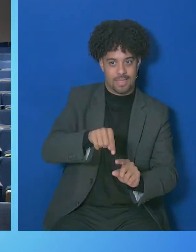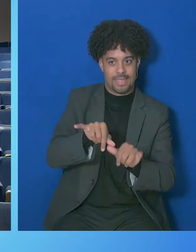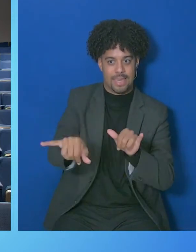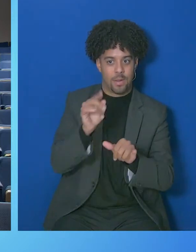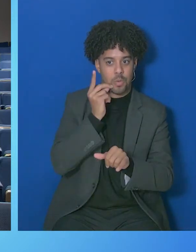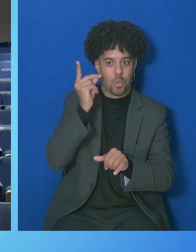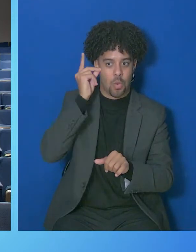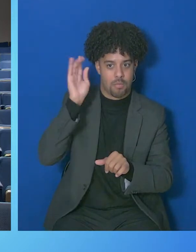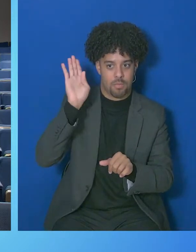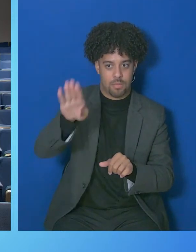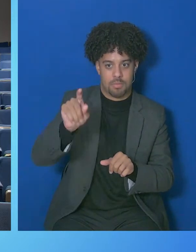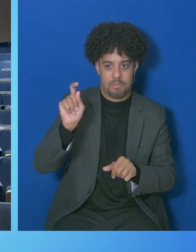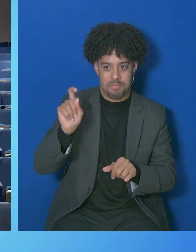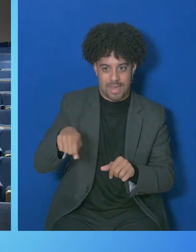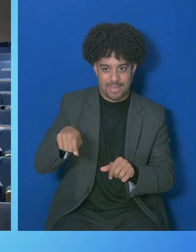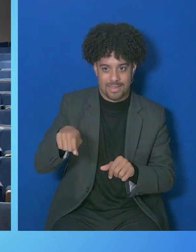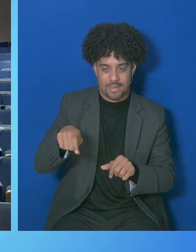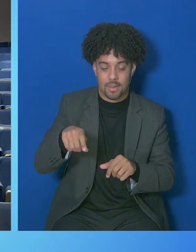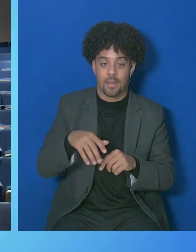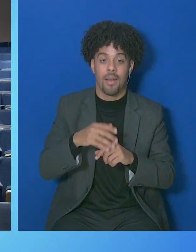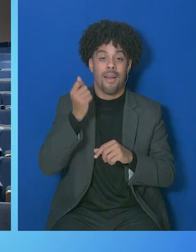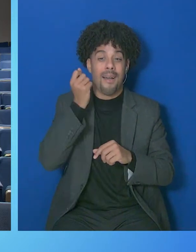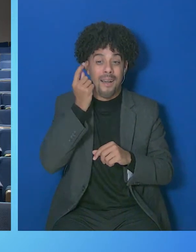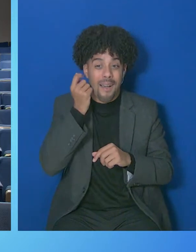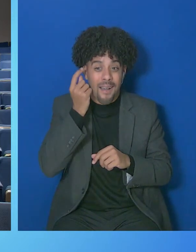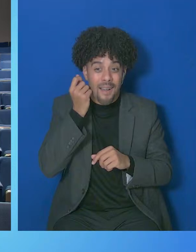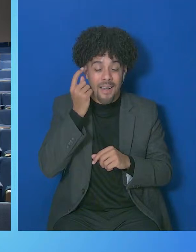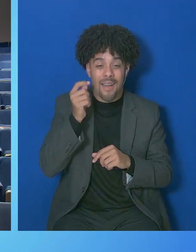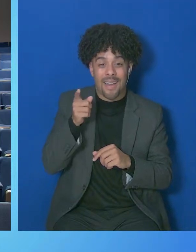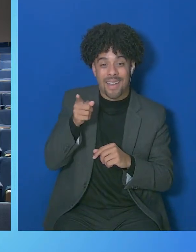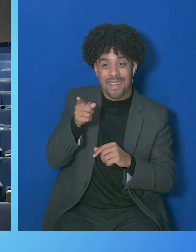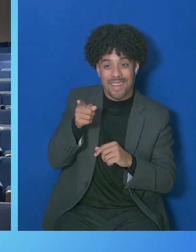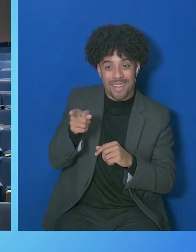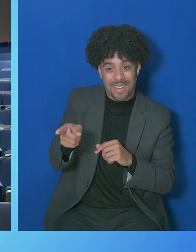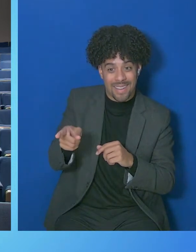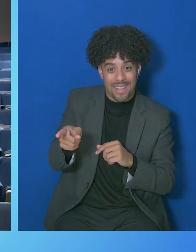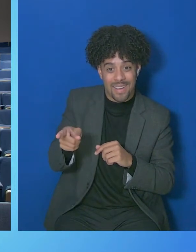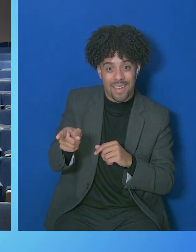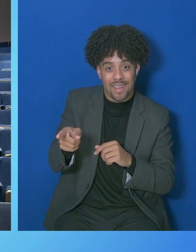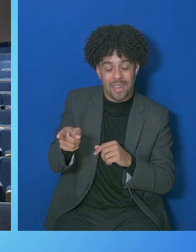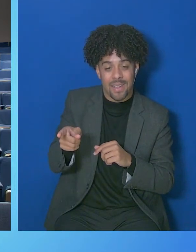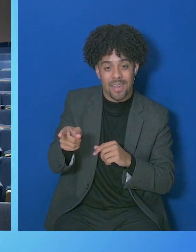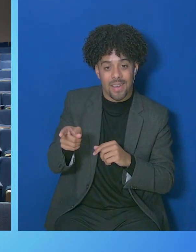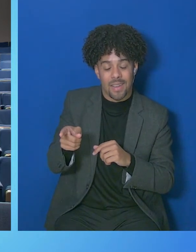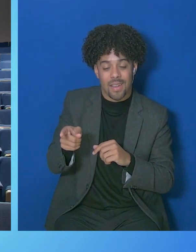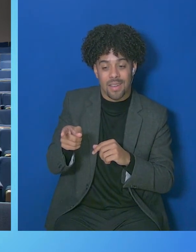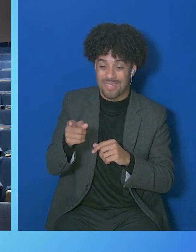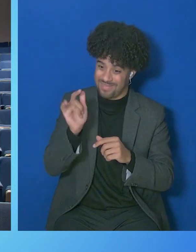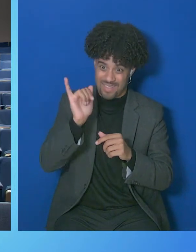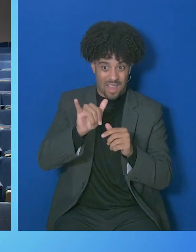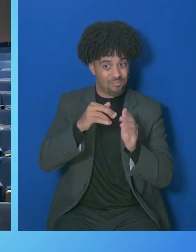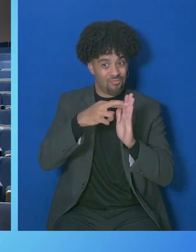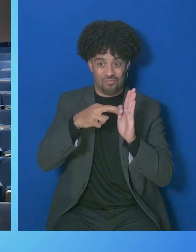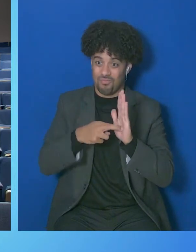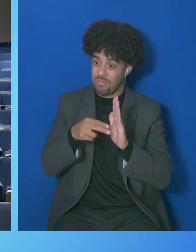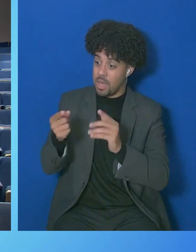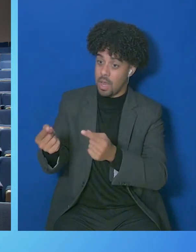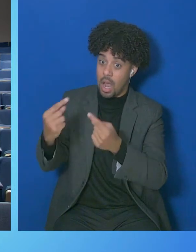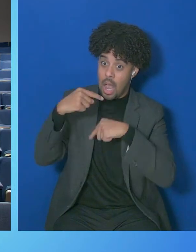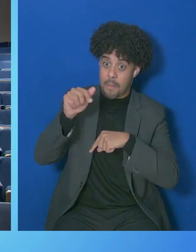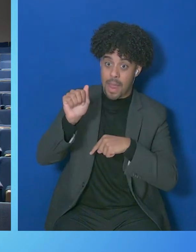that he can't attend unless he's actually at the dorms, and he can't do